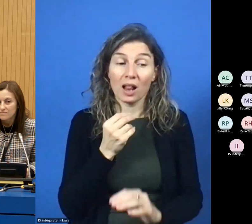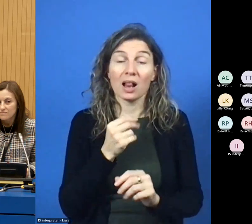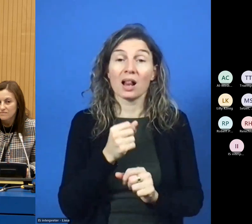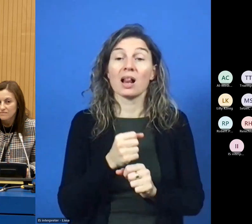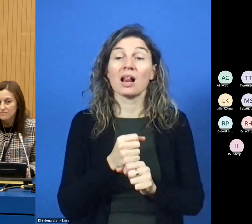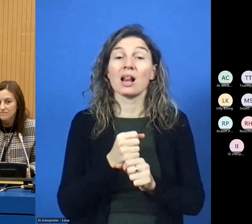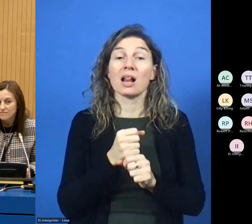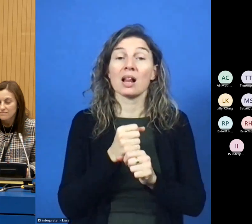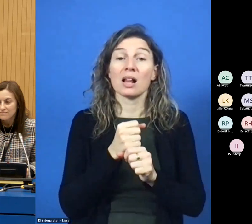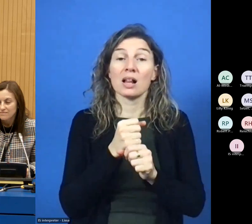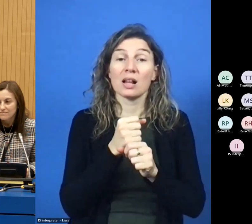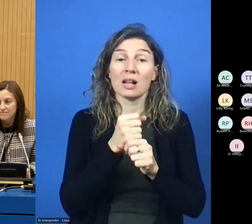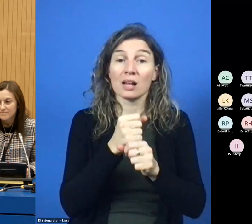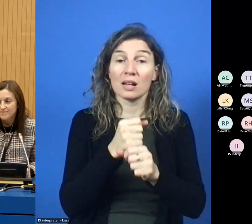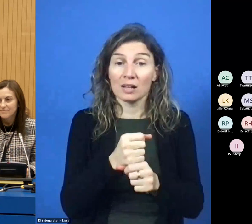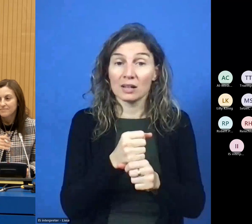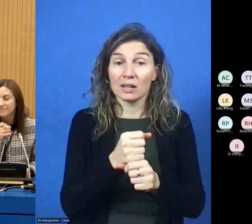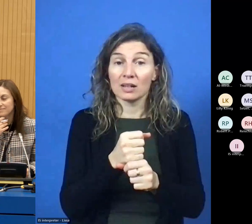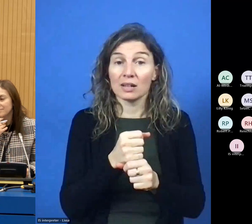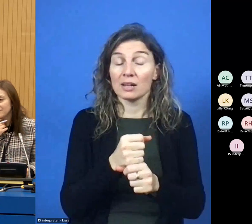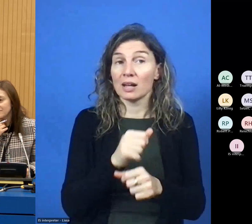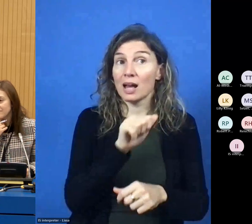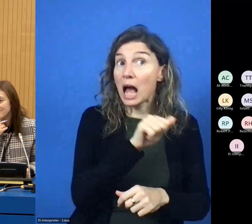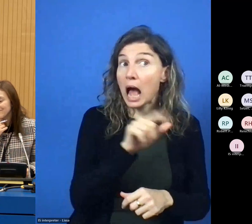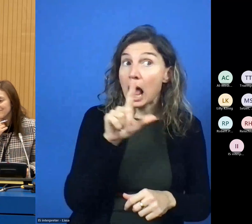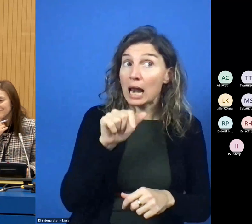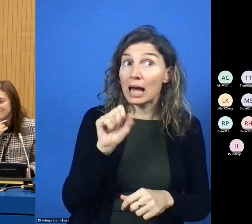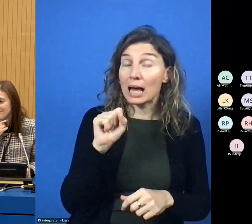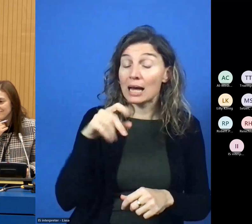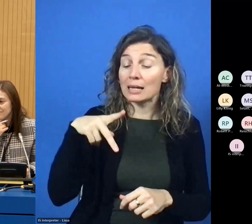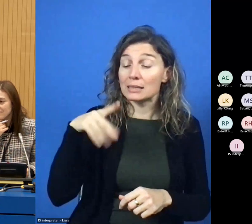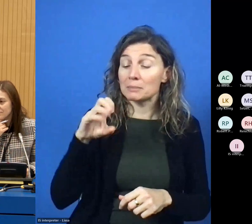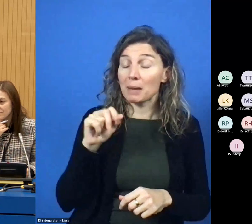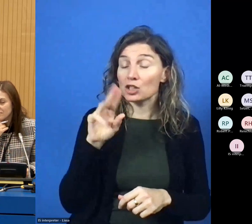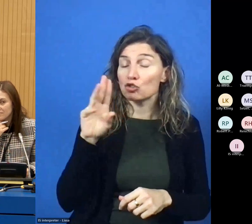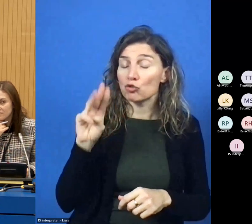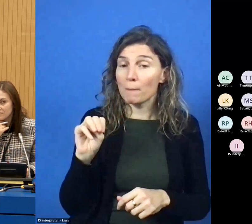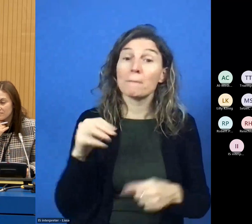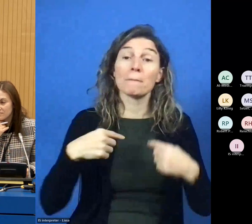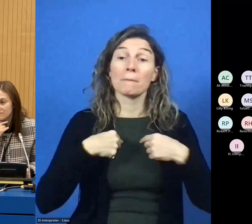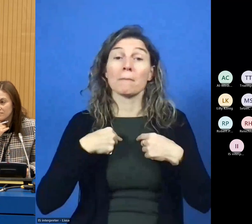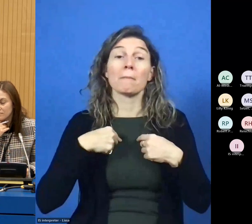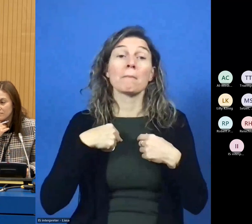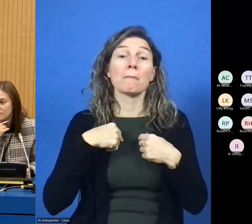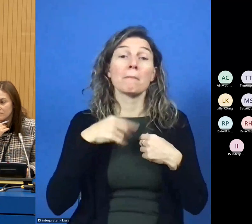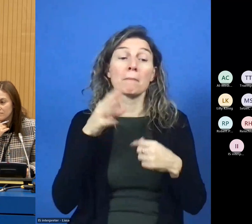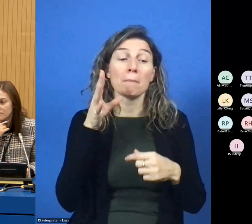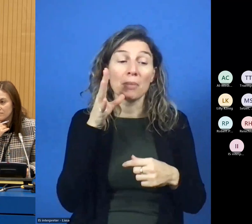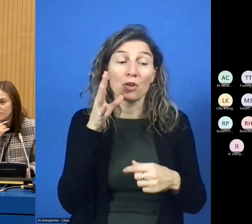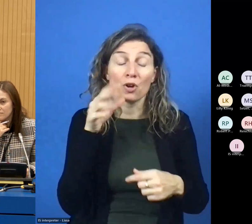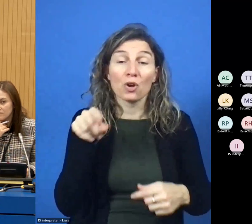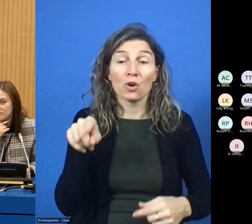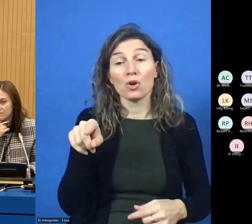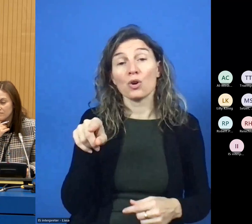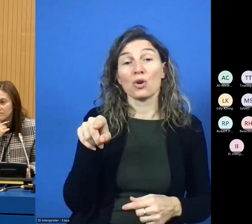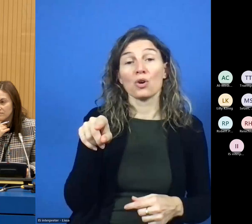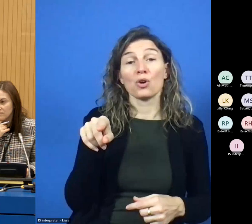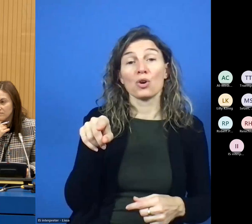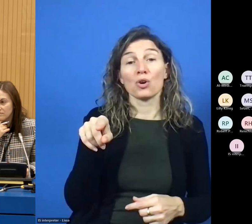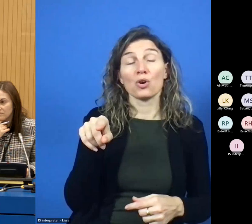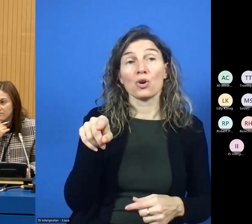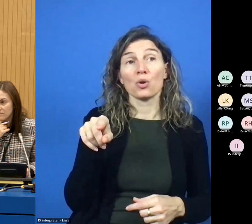Ala Spectrum. I'm a mother of an autistic child. He's 19 years old. And